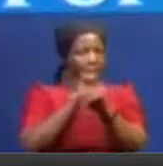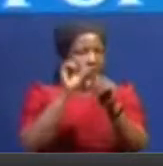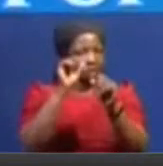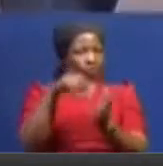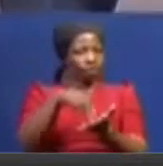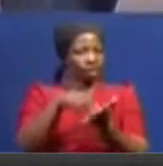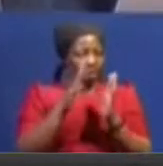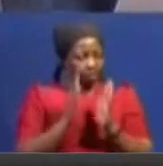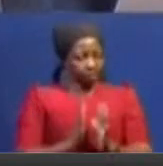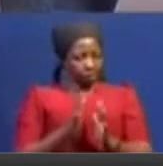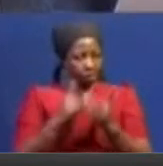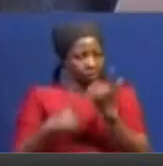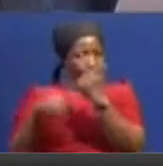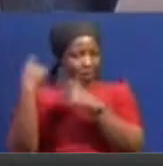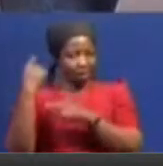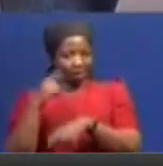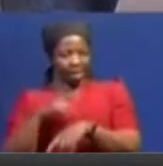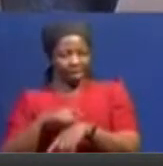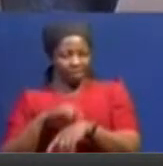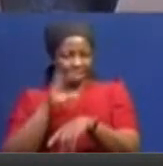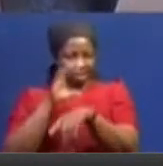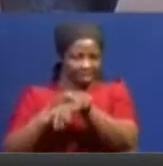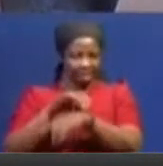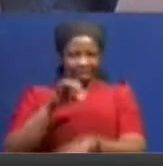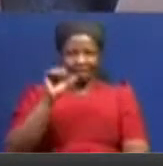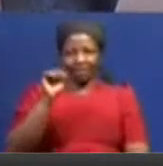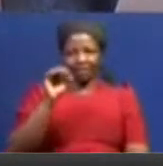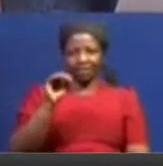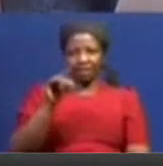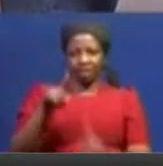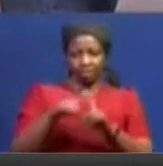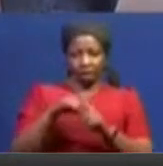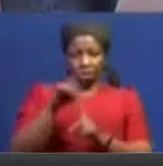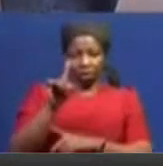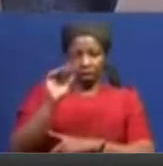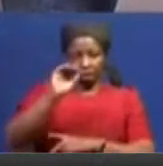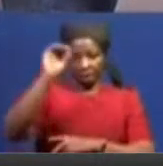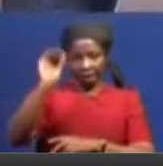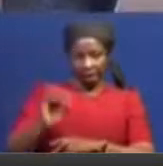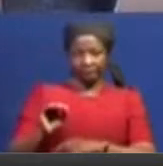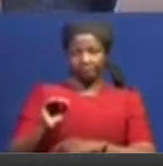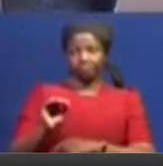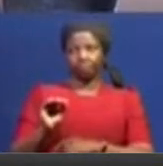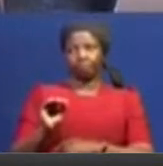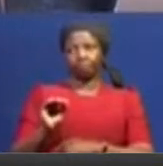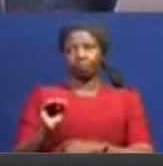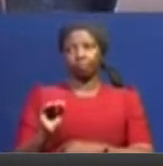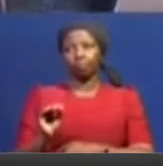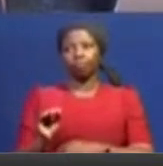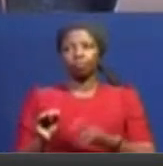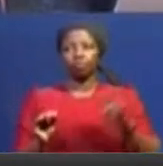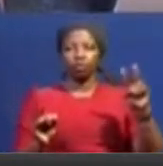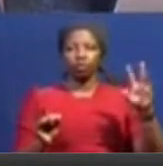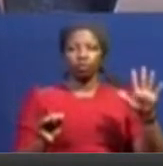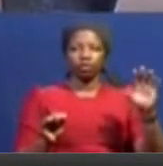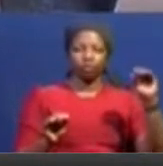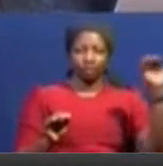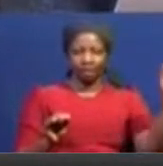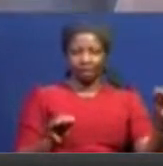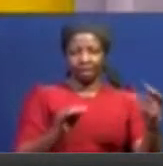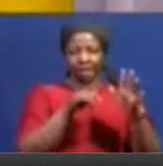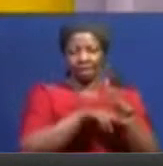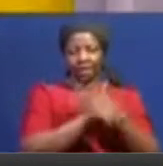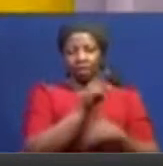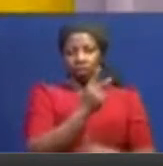candidate wins when they garner 50 plus 1% and 25% in